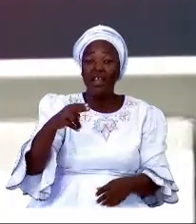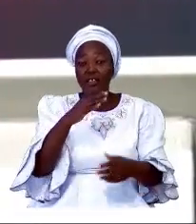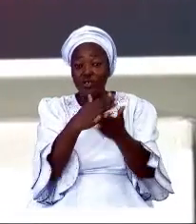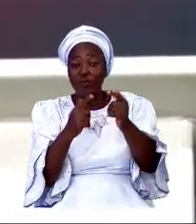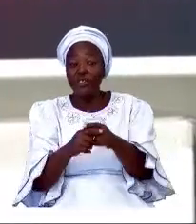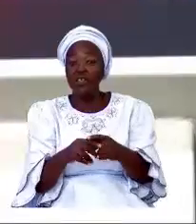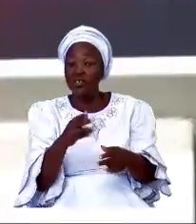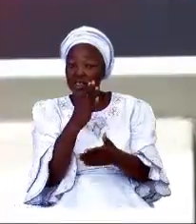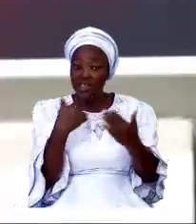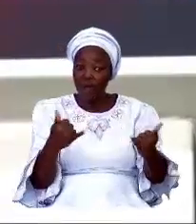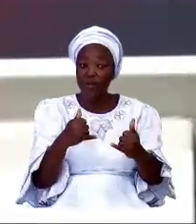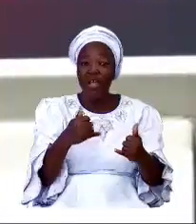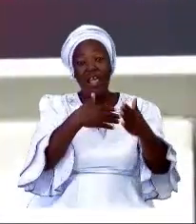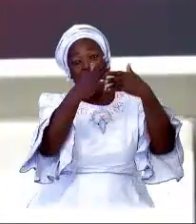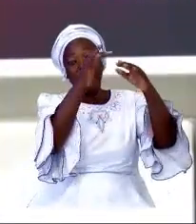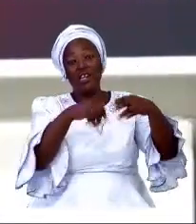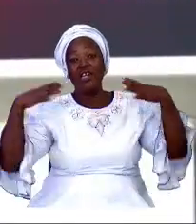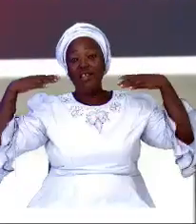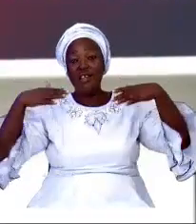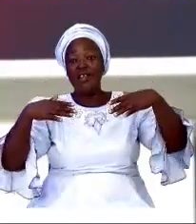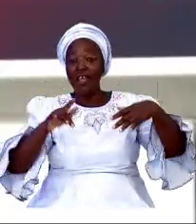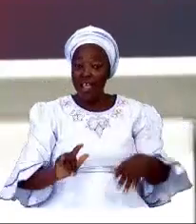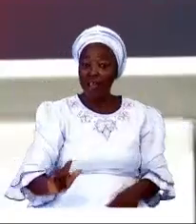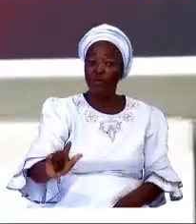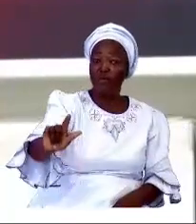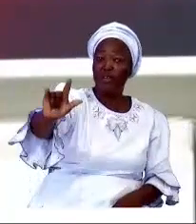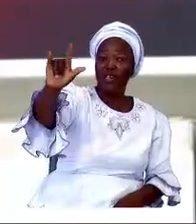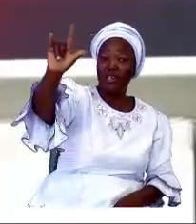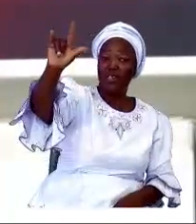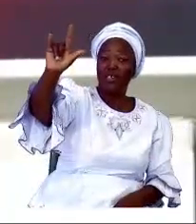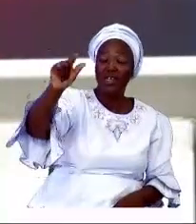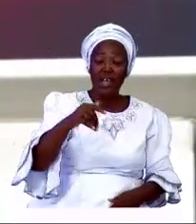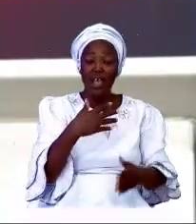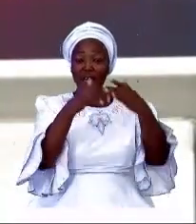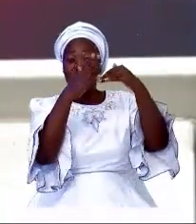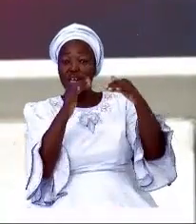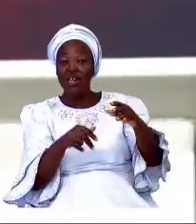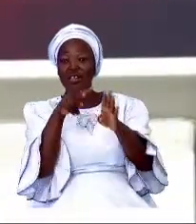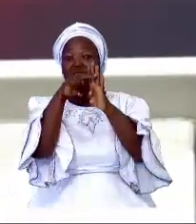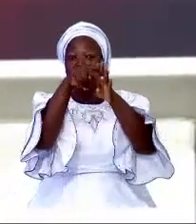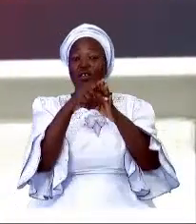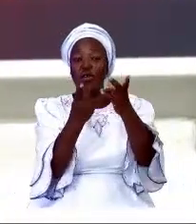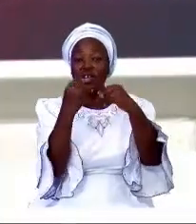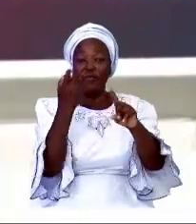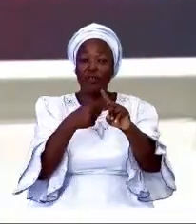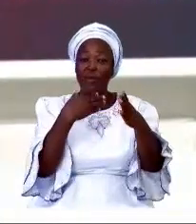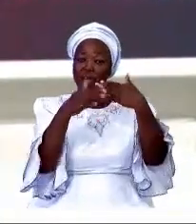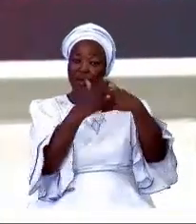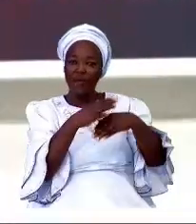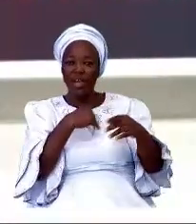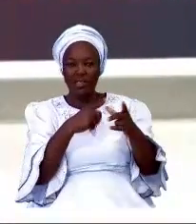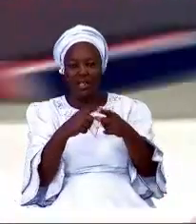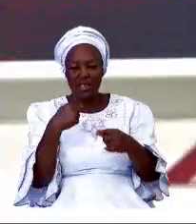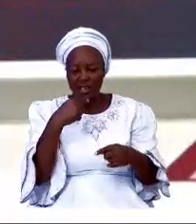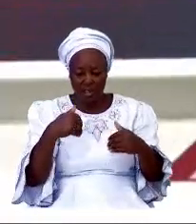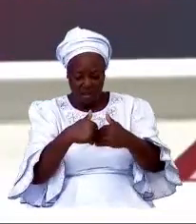And now something higher. Heavenly aeroplane, heavenly chariot came